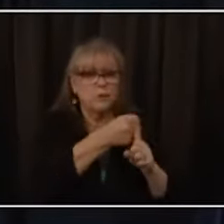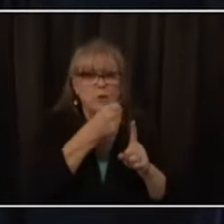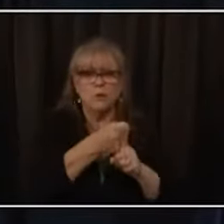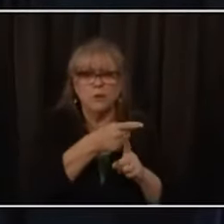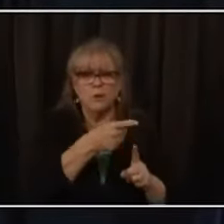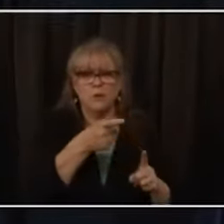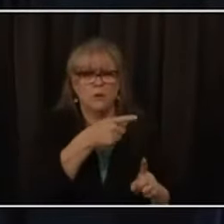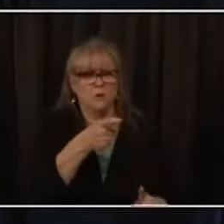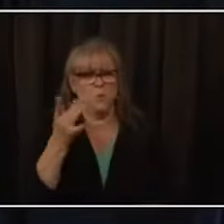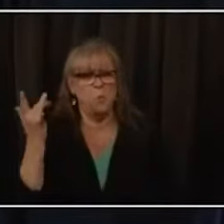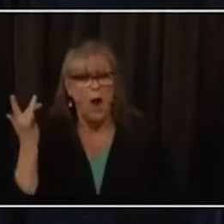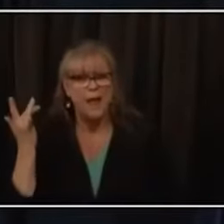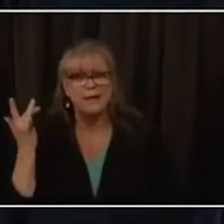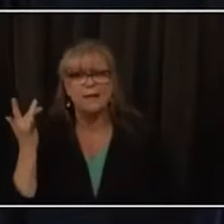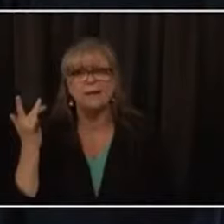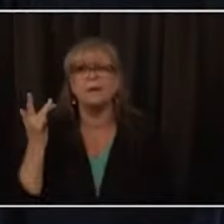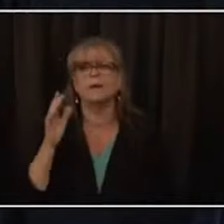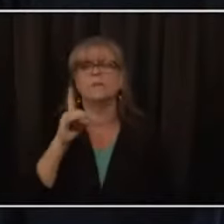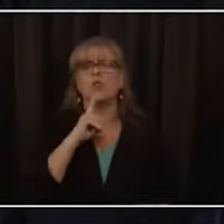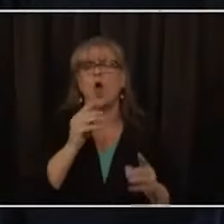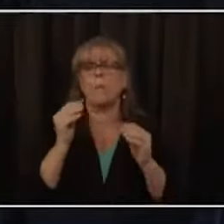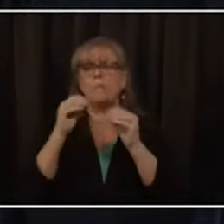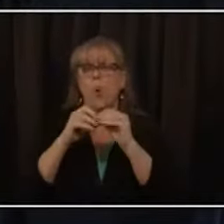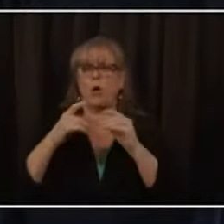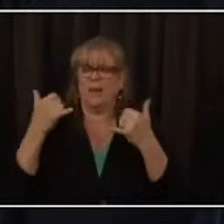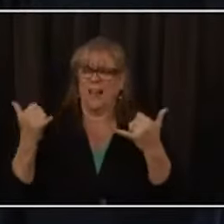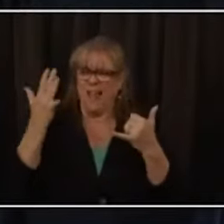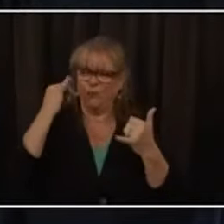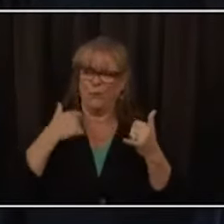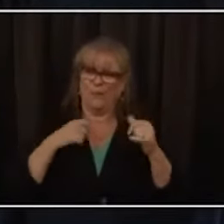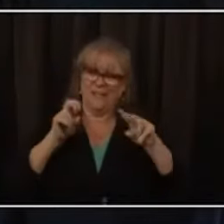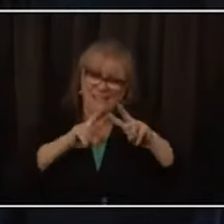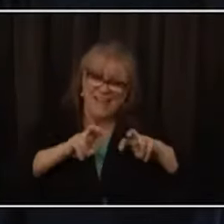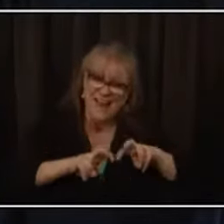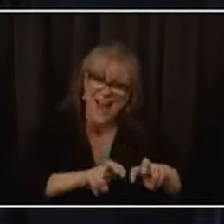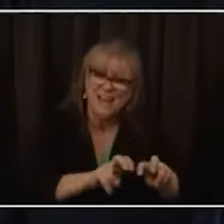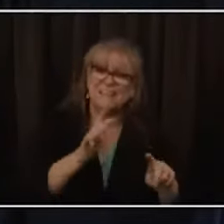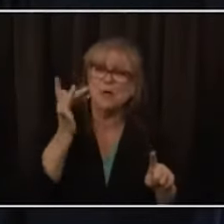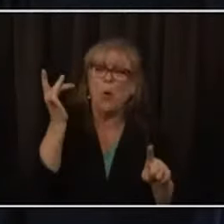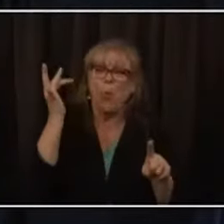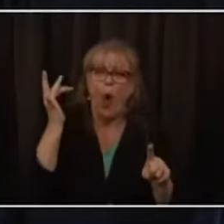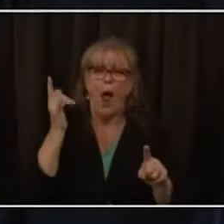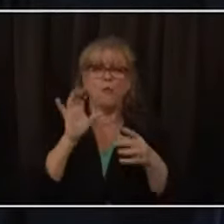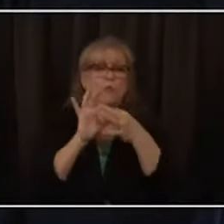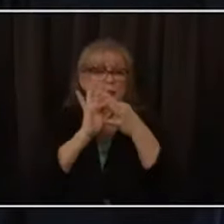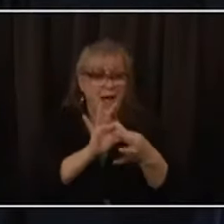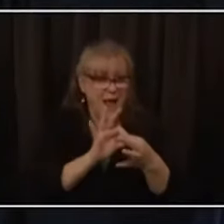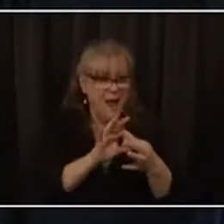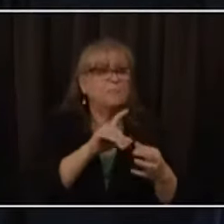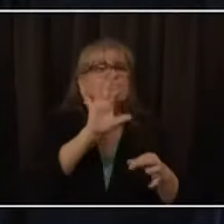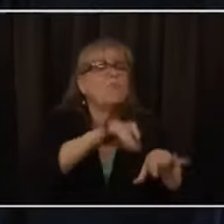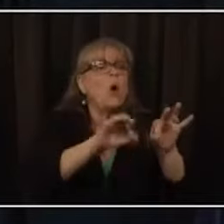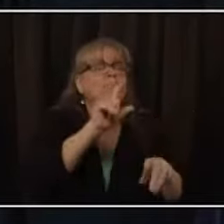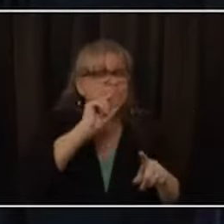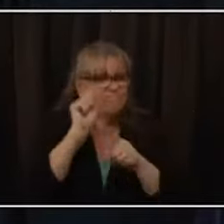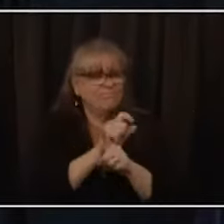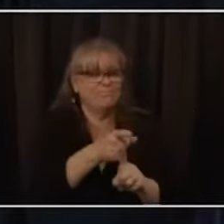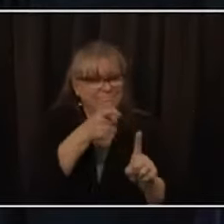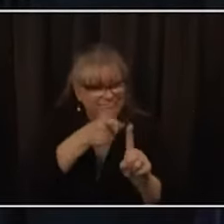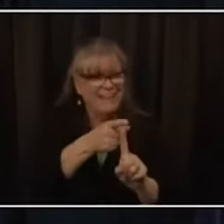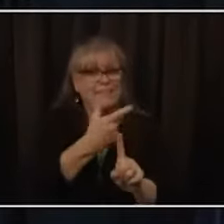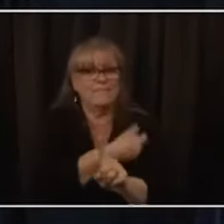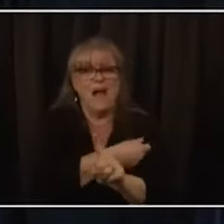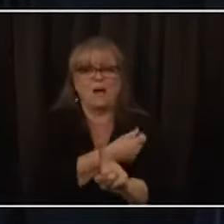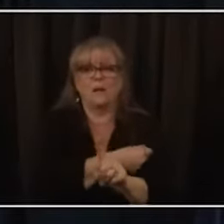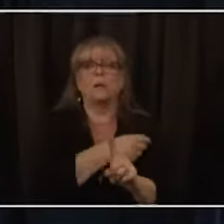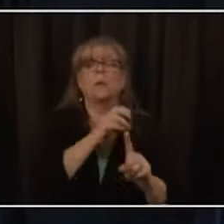more closer and see if it's actually related to vaccination. So we'll see that over the next 24 to 48